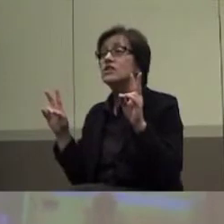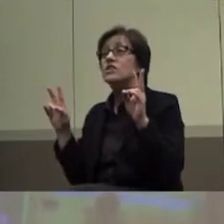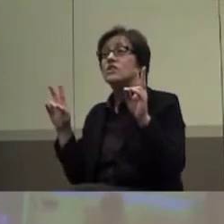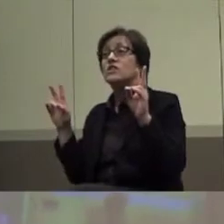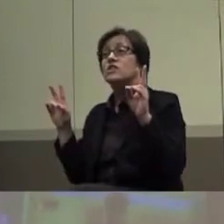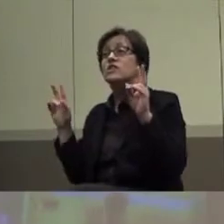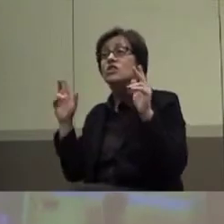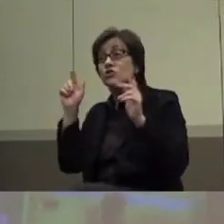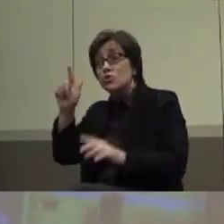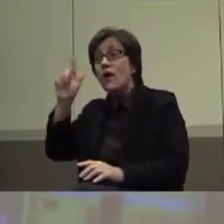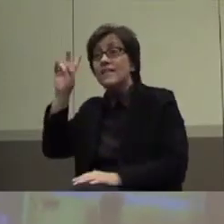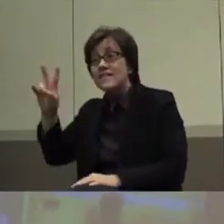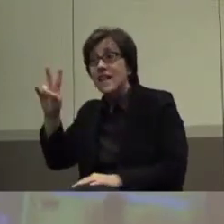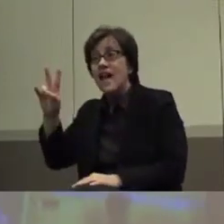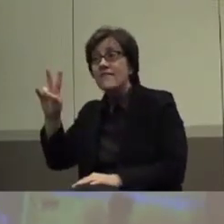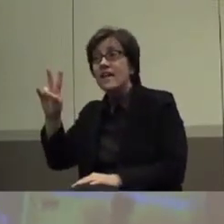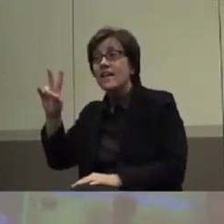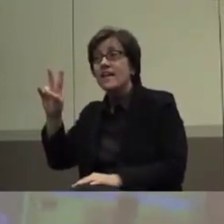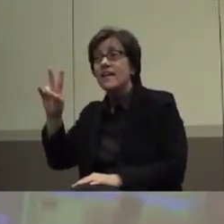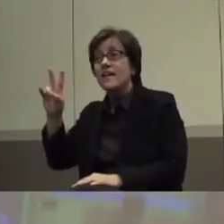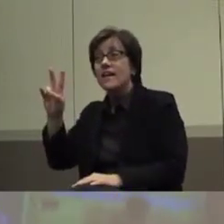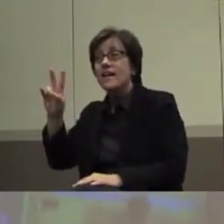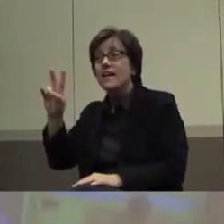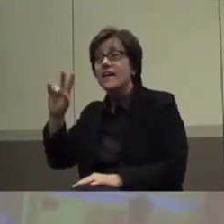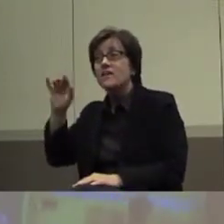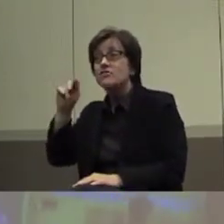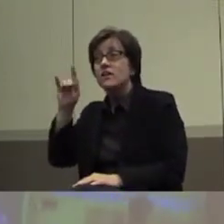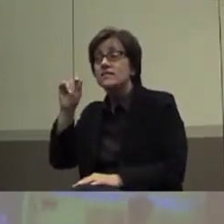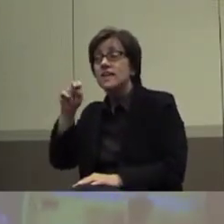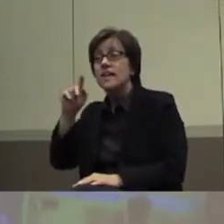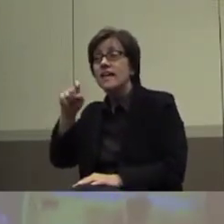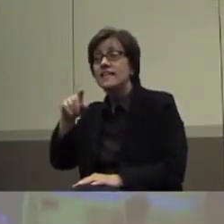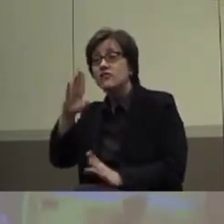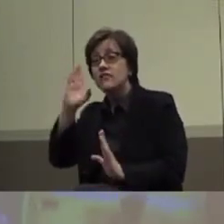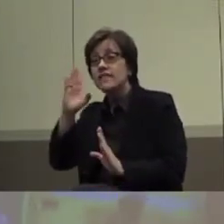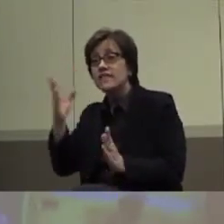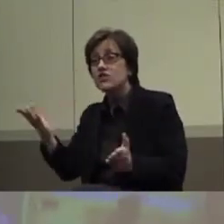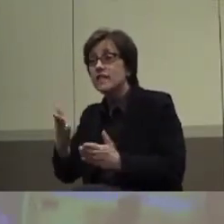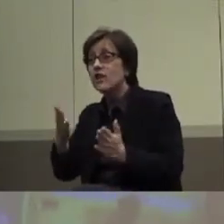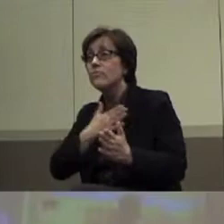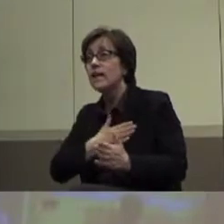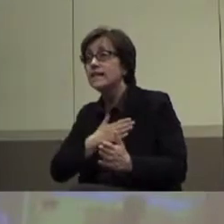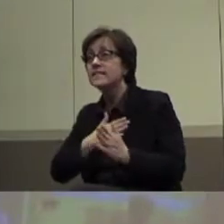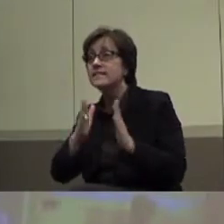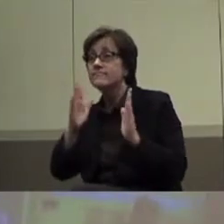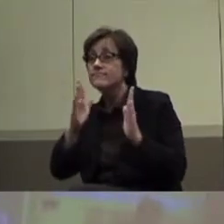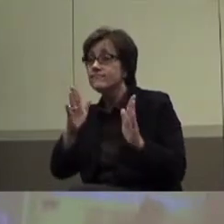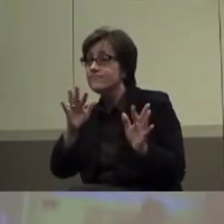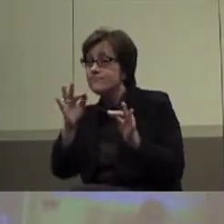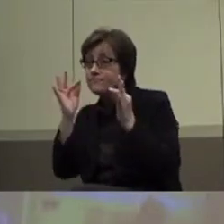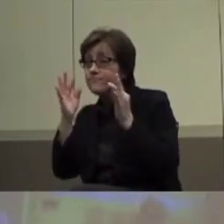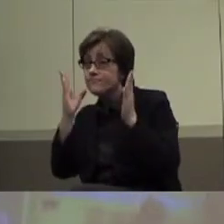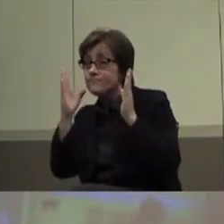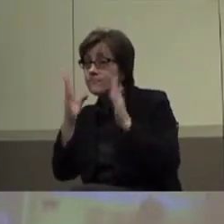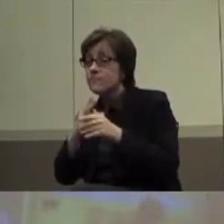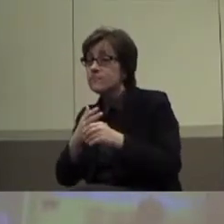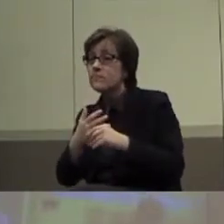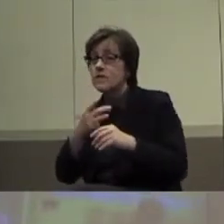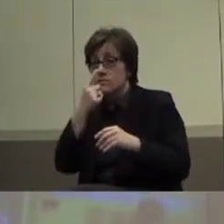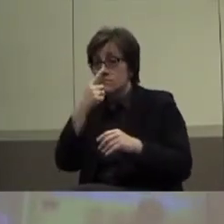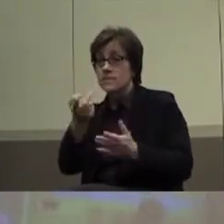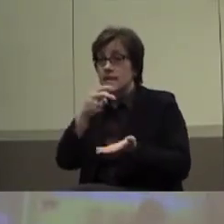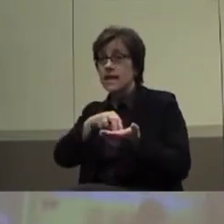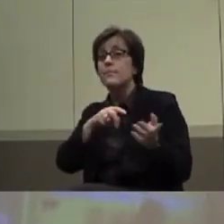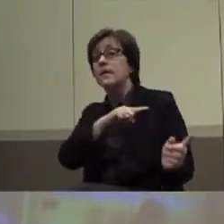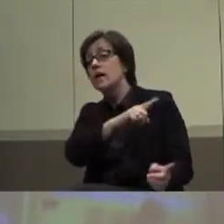Royce there. Raleigh, come right through there, come over here. And Raleigh, go ahead and move up a little bit and sit right there, Justin.